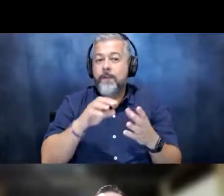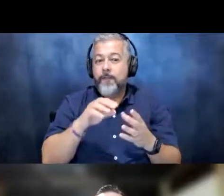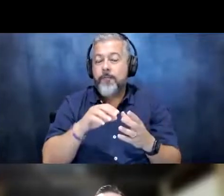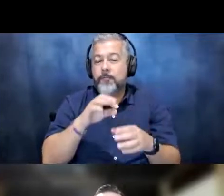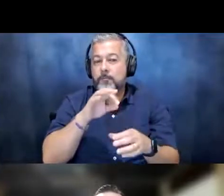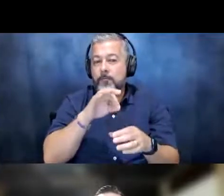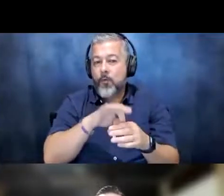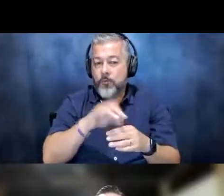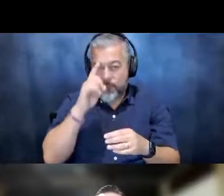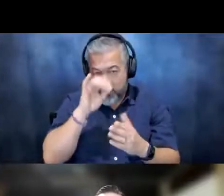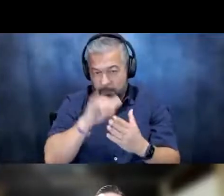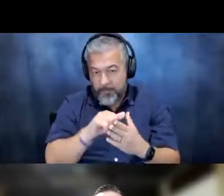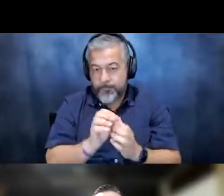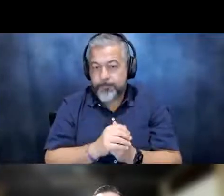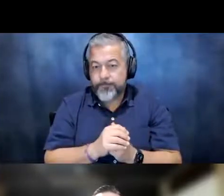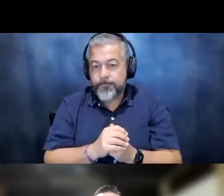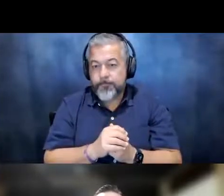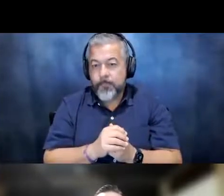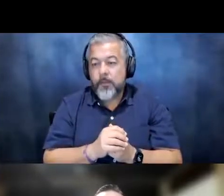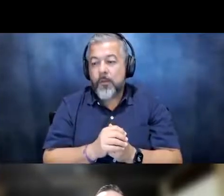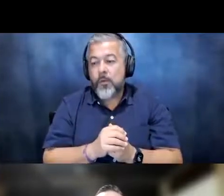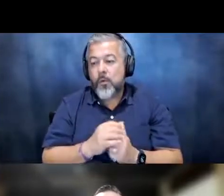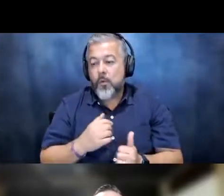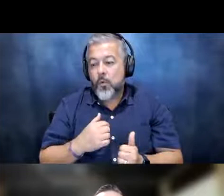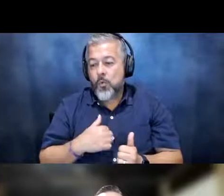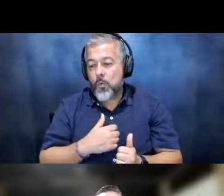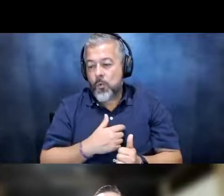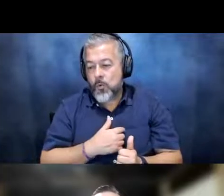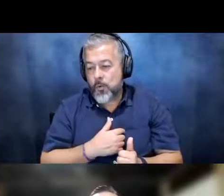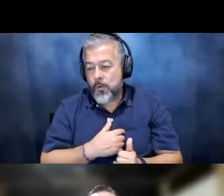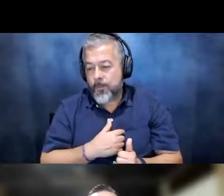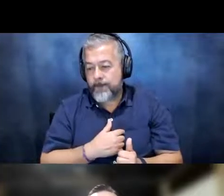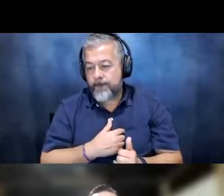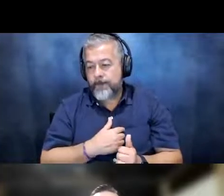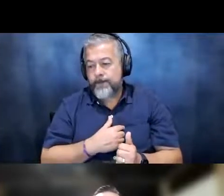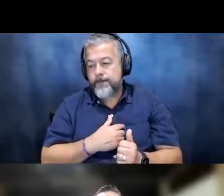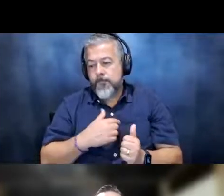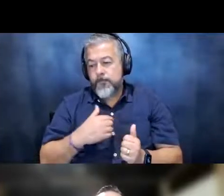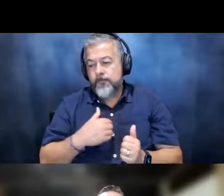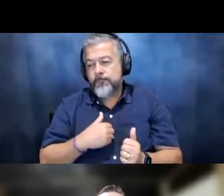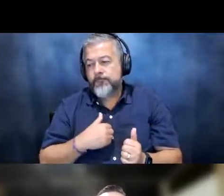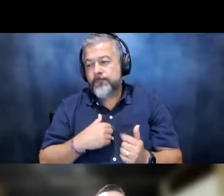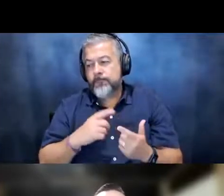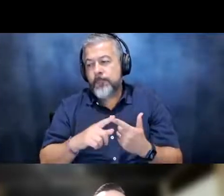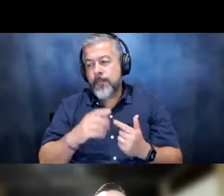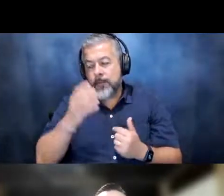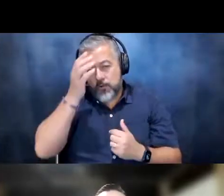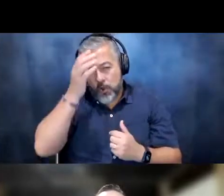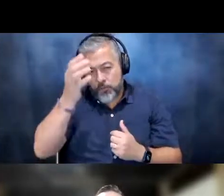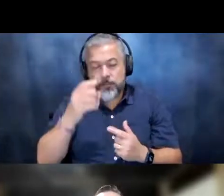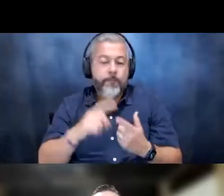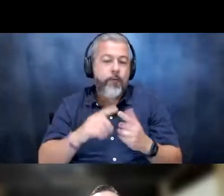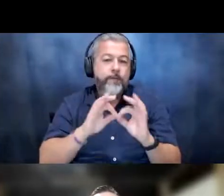so we had given that overview of the Calspark concept, so that hits on family or consumer